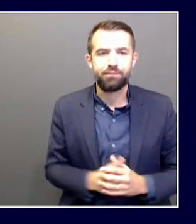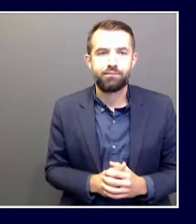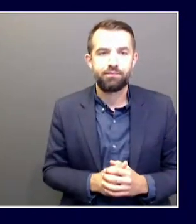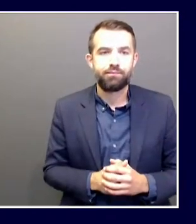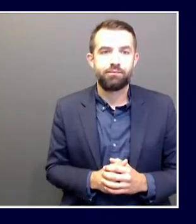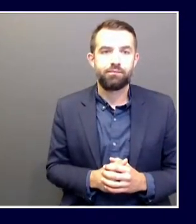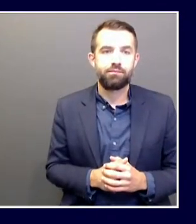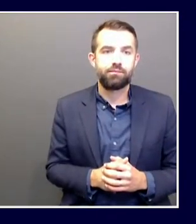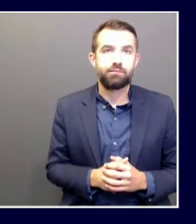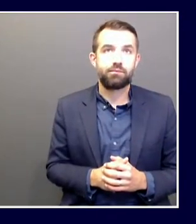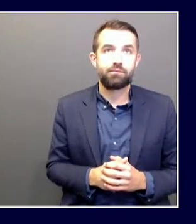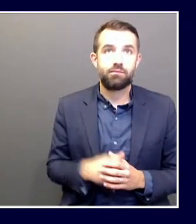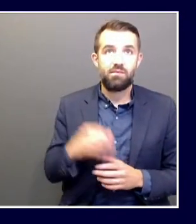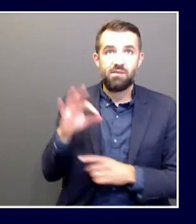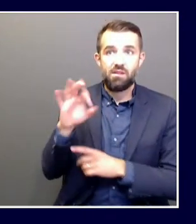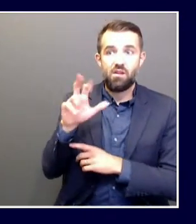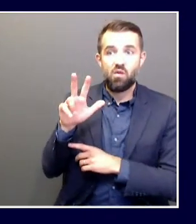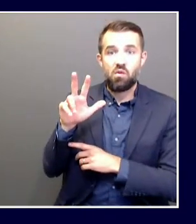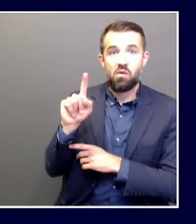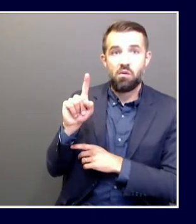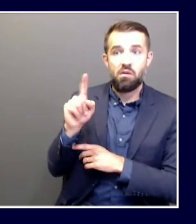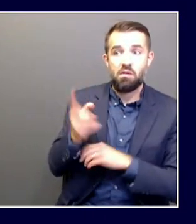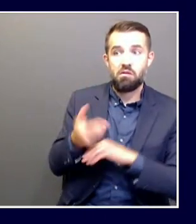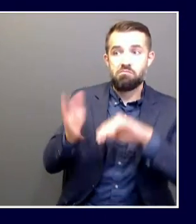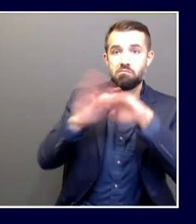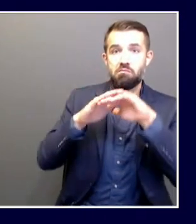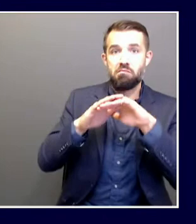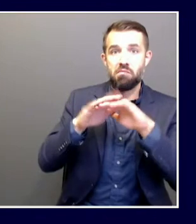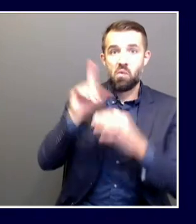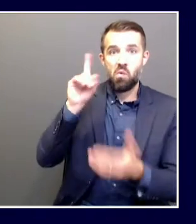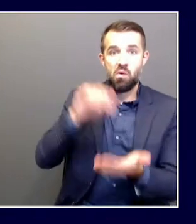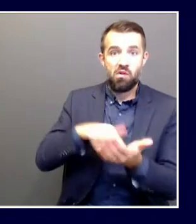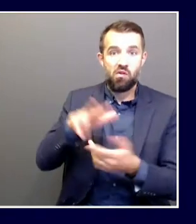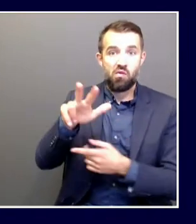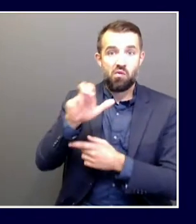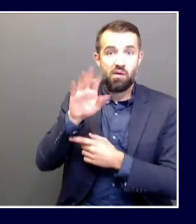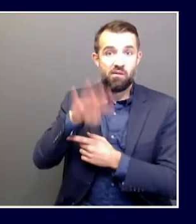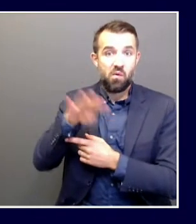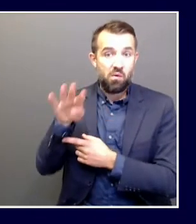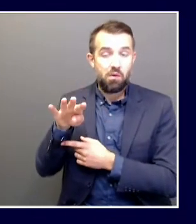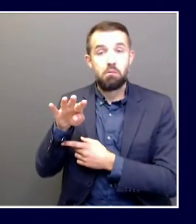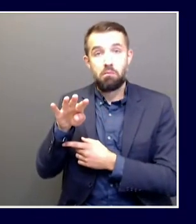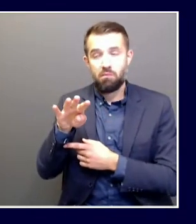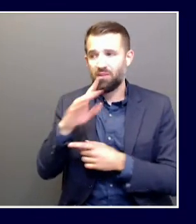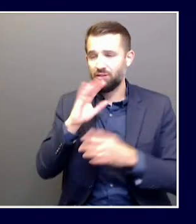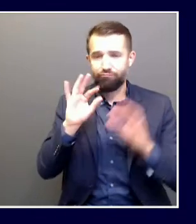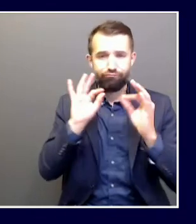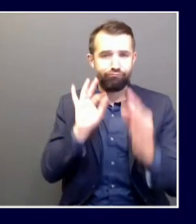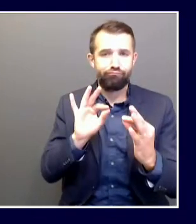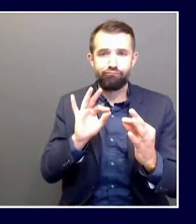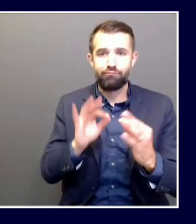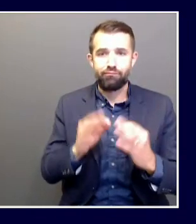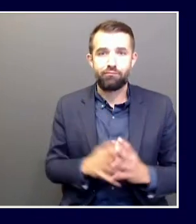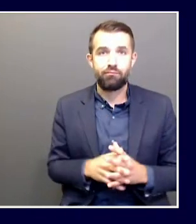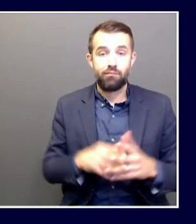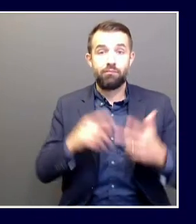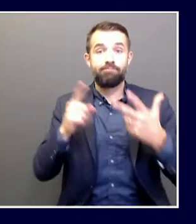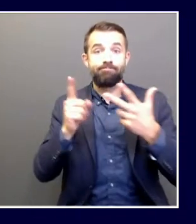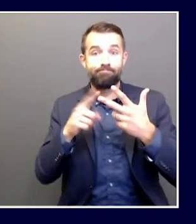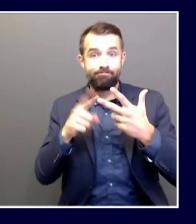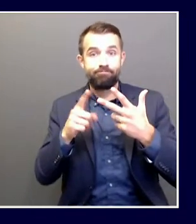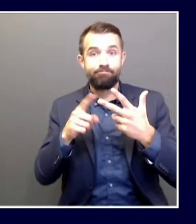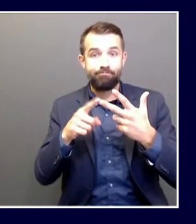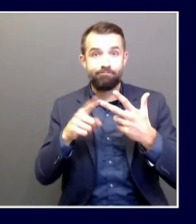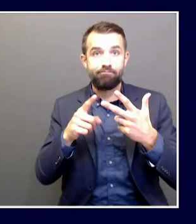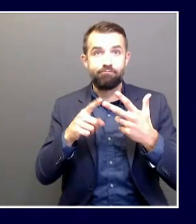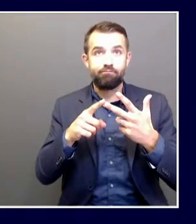about 931 to 1,344. But the real growth over the last 2 weeks has been